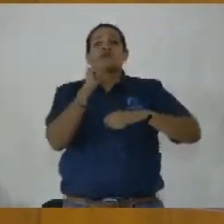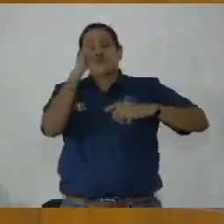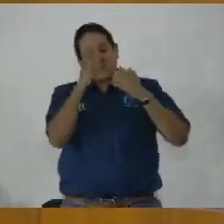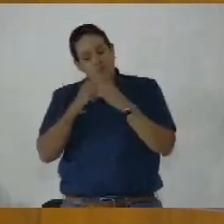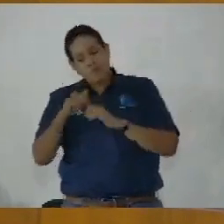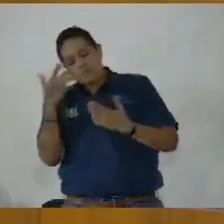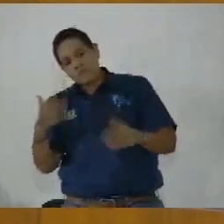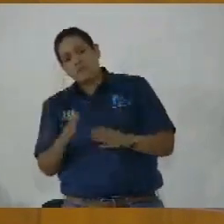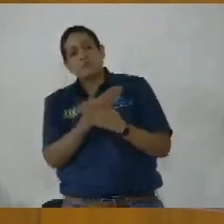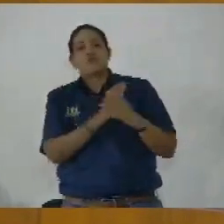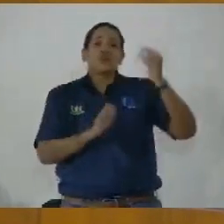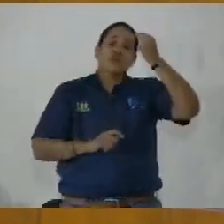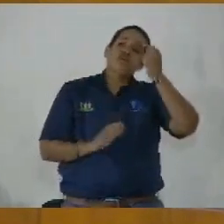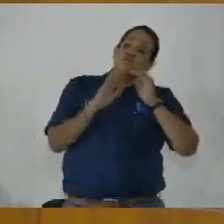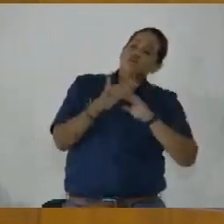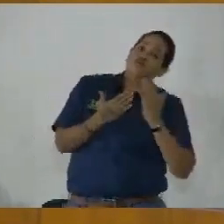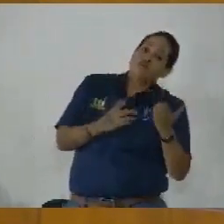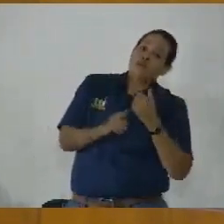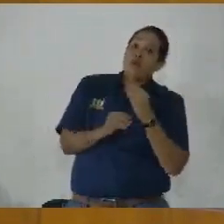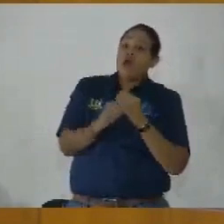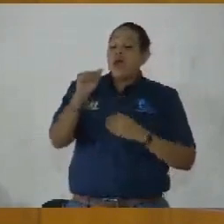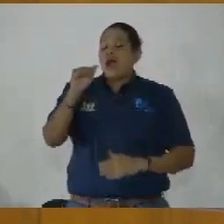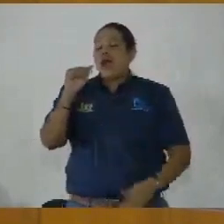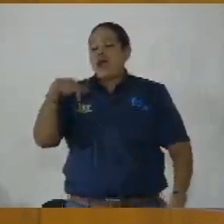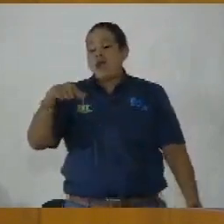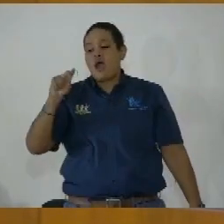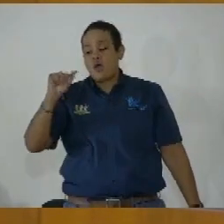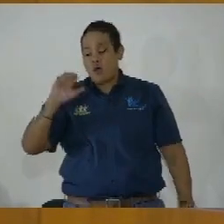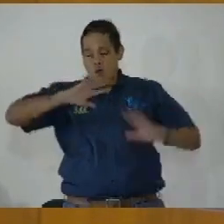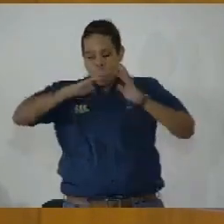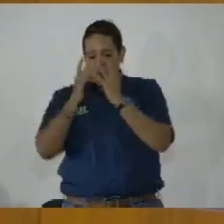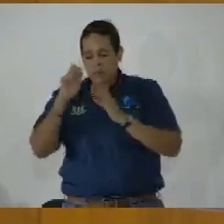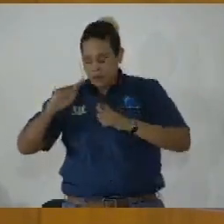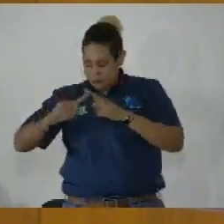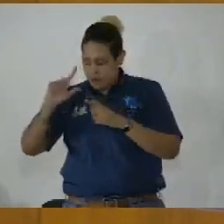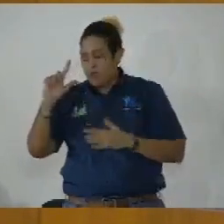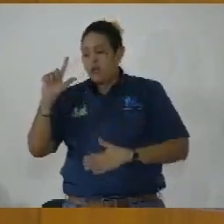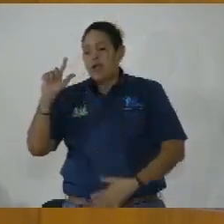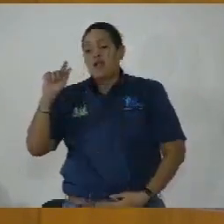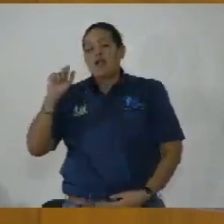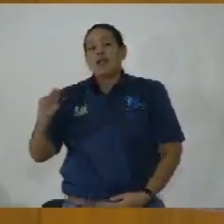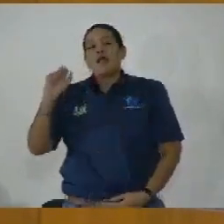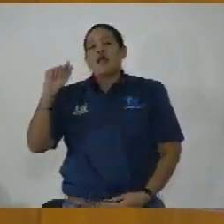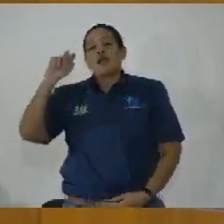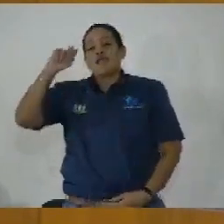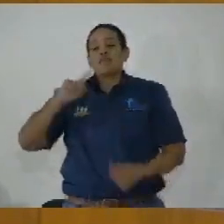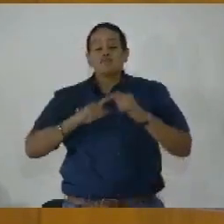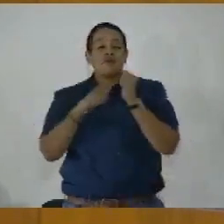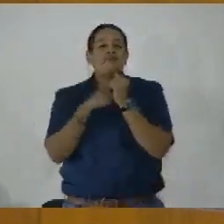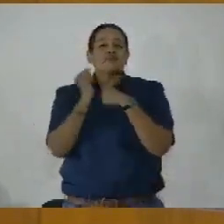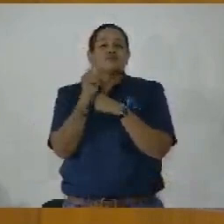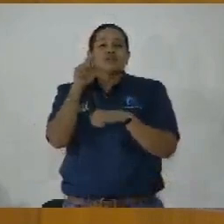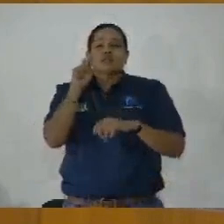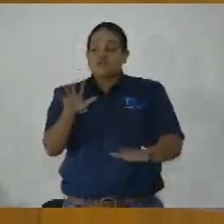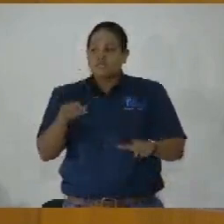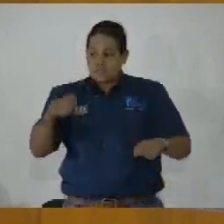cooperation between the Government of Jamaica, Accra Global Limited, and Mogan Aviation and Infrastructure Limited.